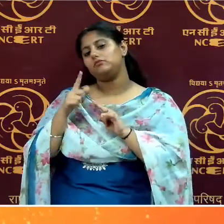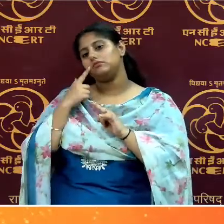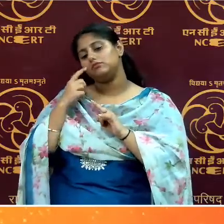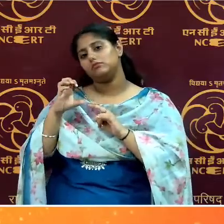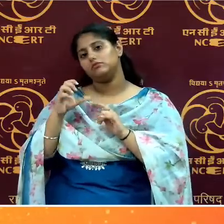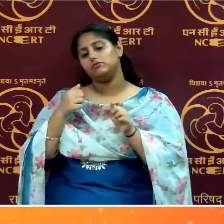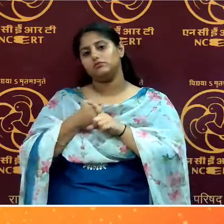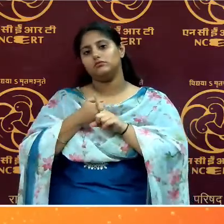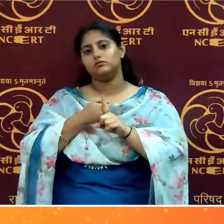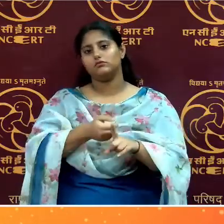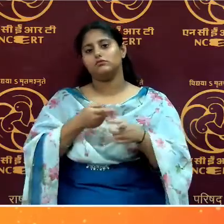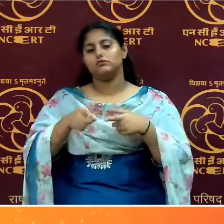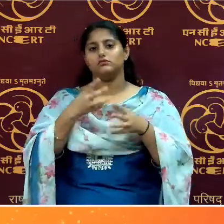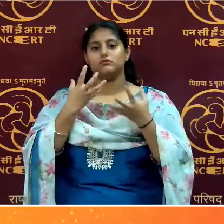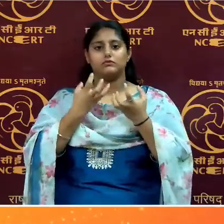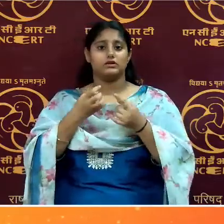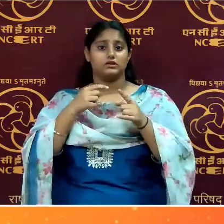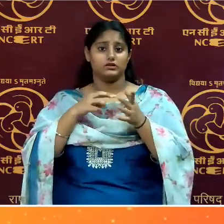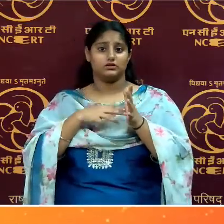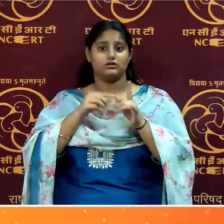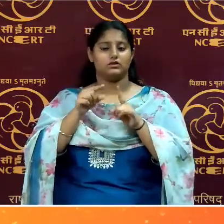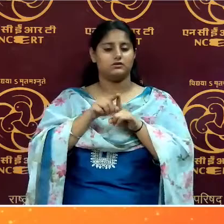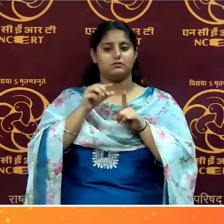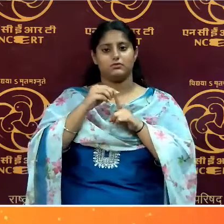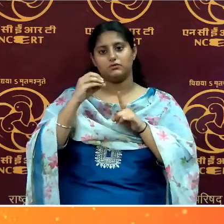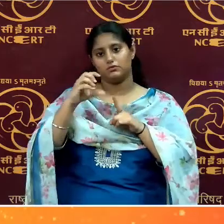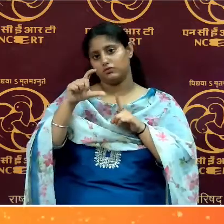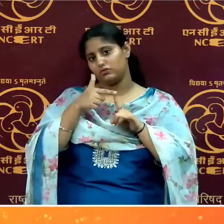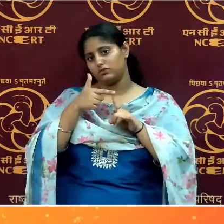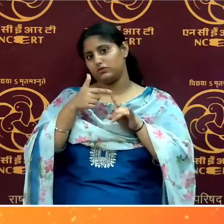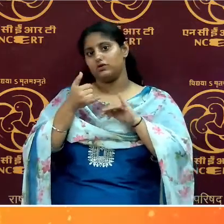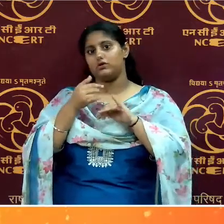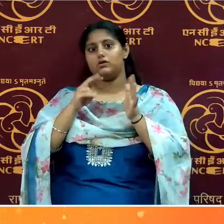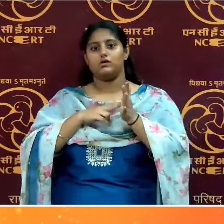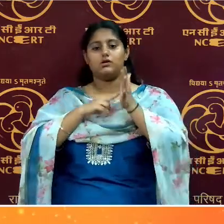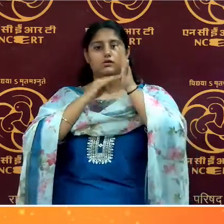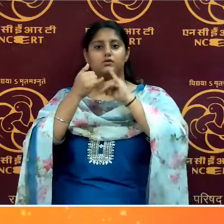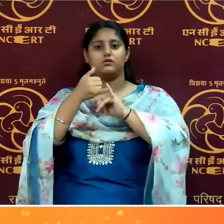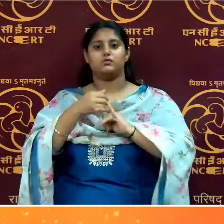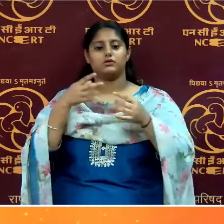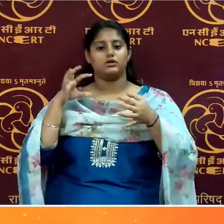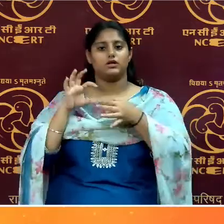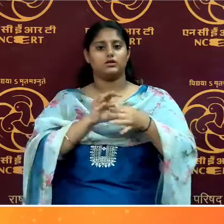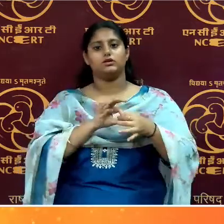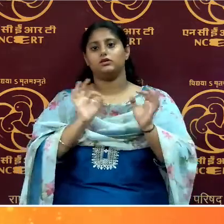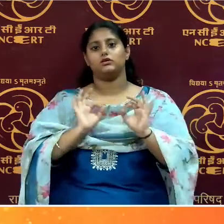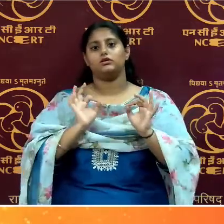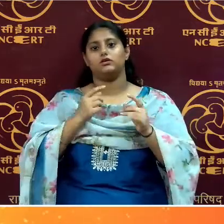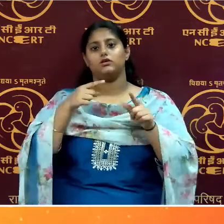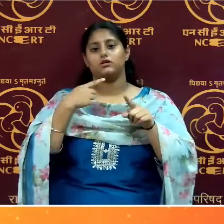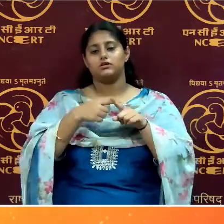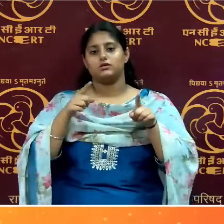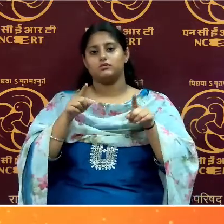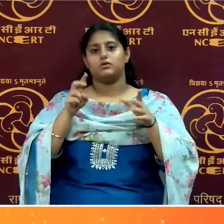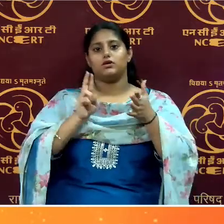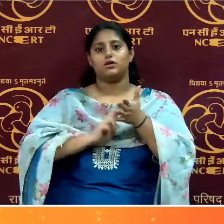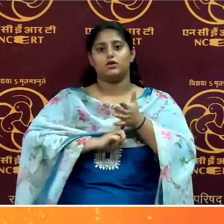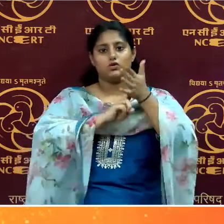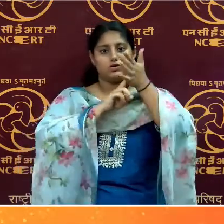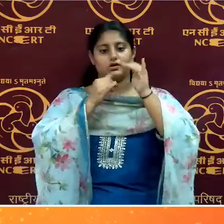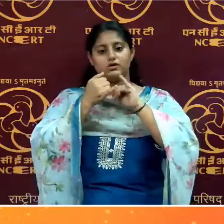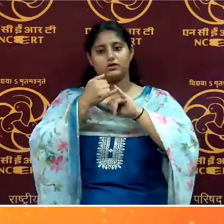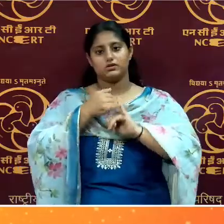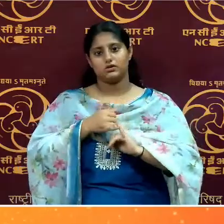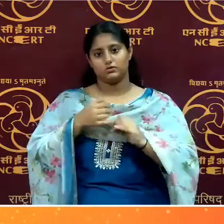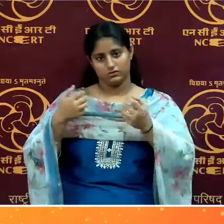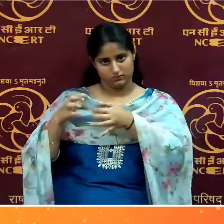like poles which are north and north, south and south, they do not attract, and the unlike poles, that is north and south, they